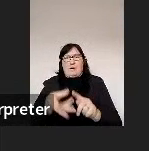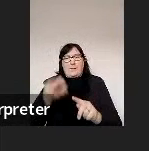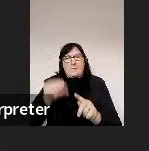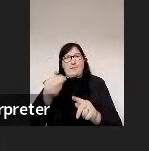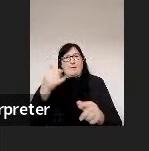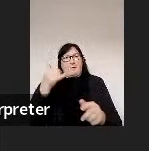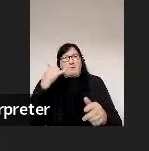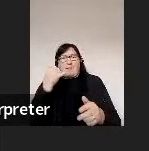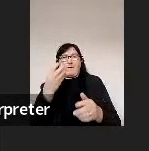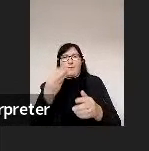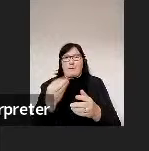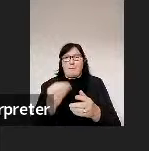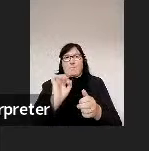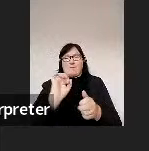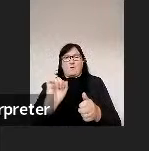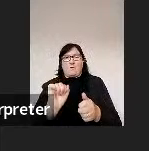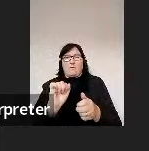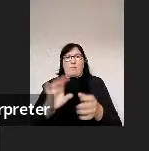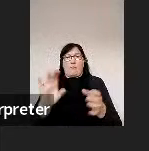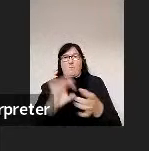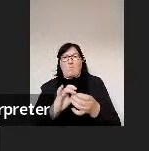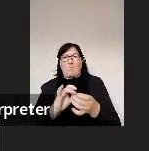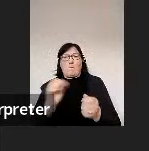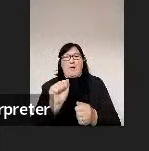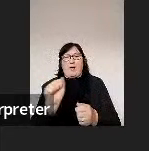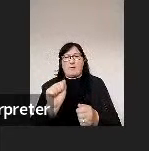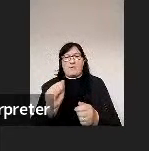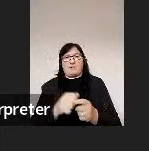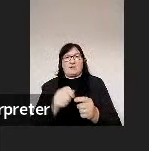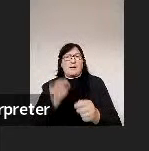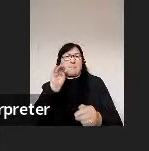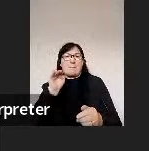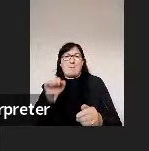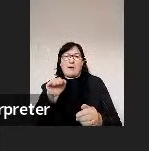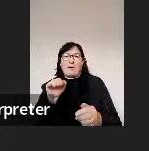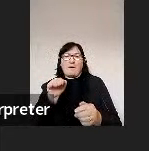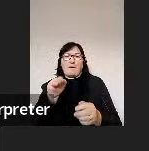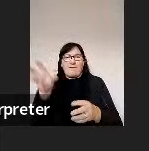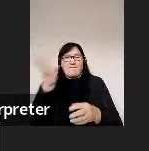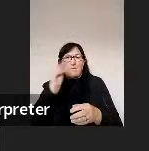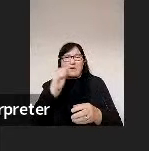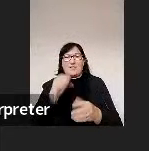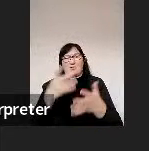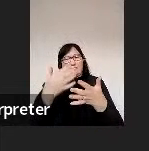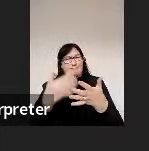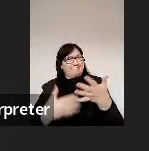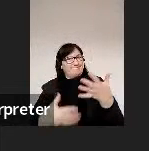physical address, banking details, and so forth.